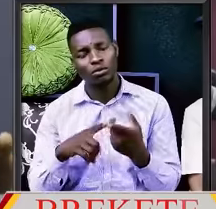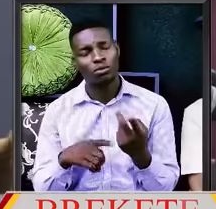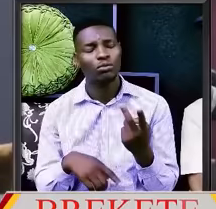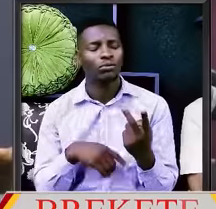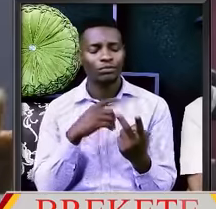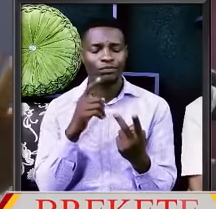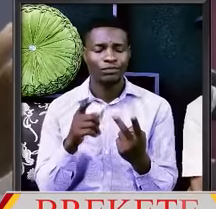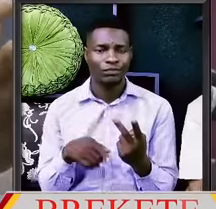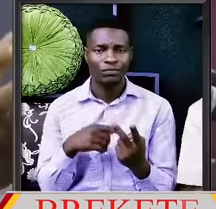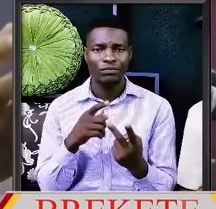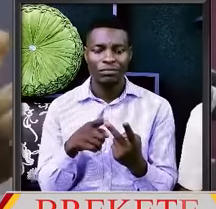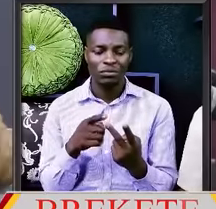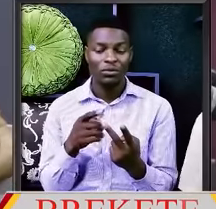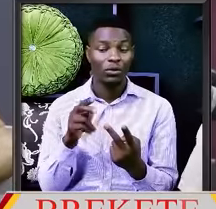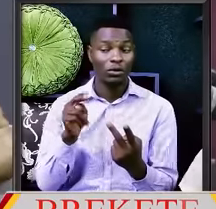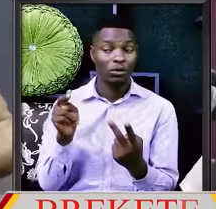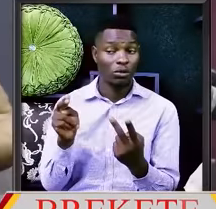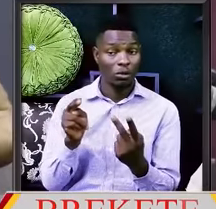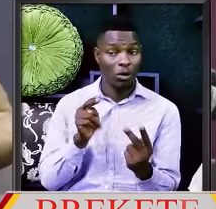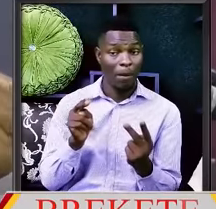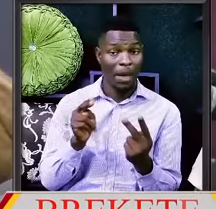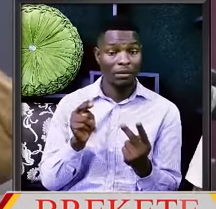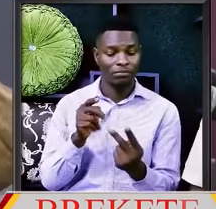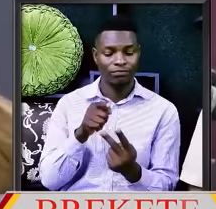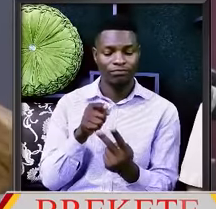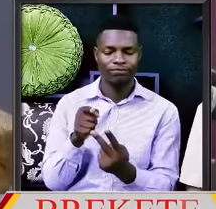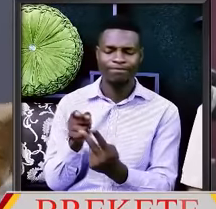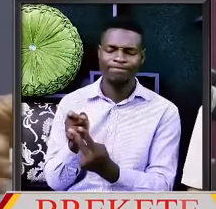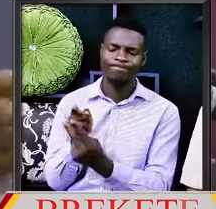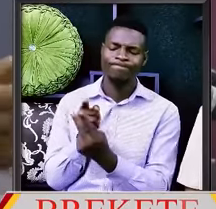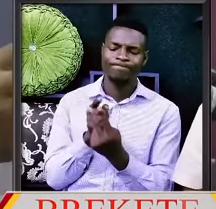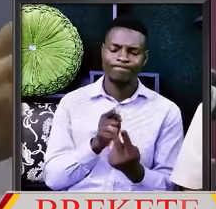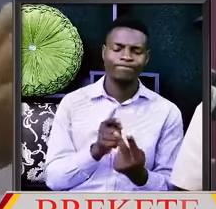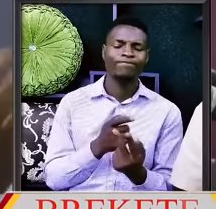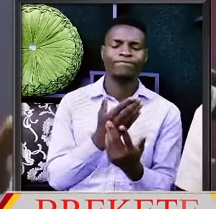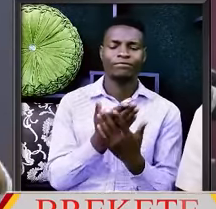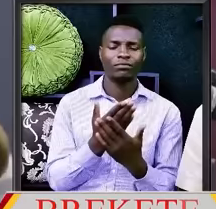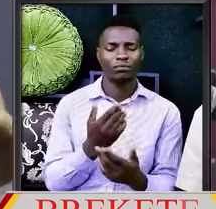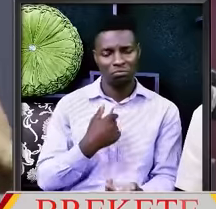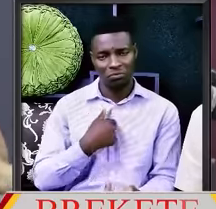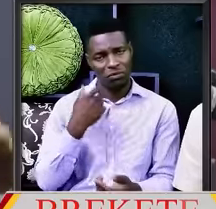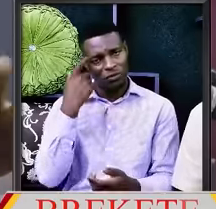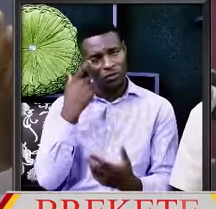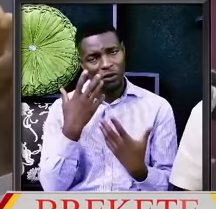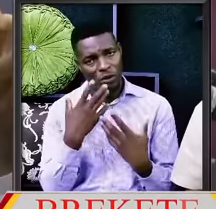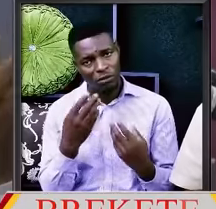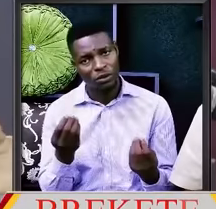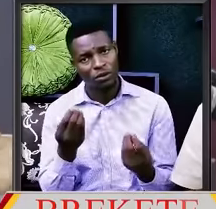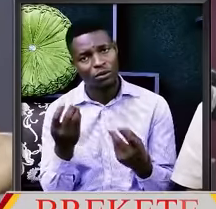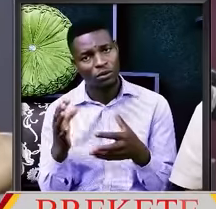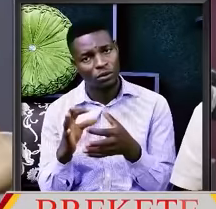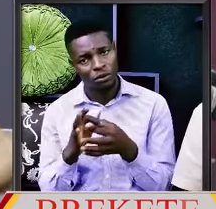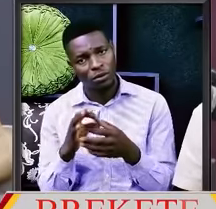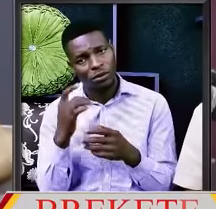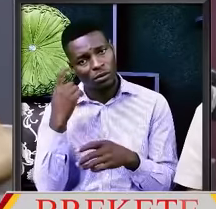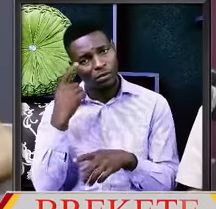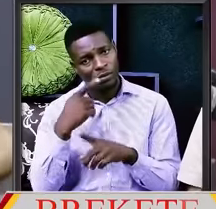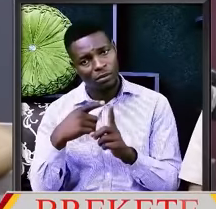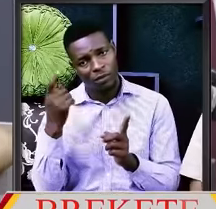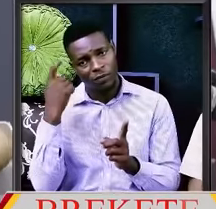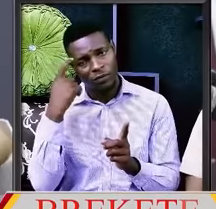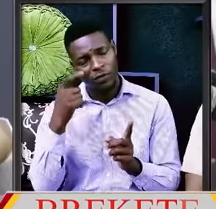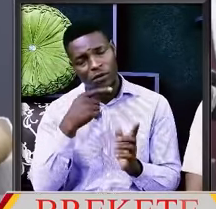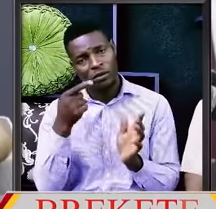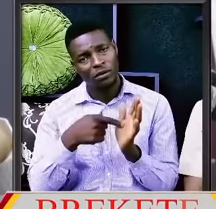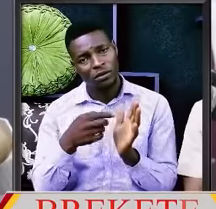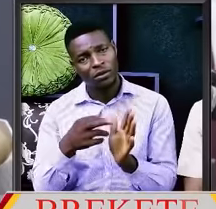now then suppose reach out to me for mediation. But in the interest of this peace and the request where you then make, and I don't